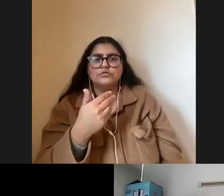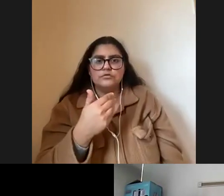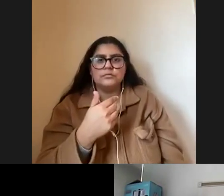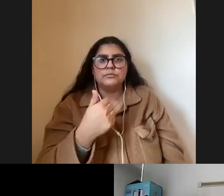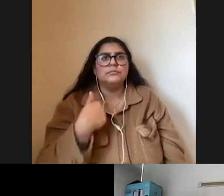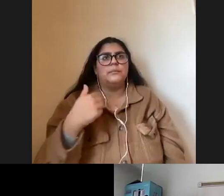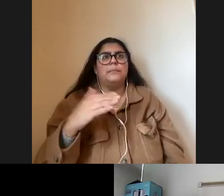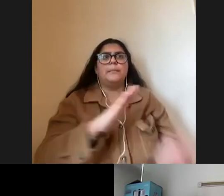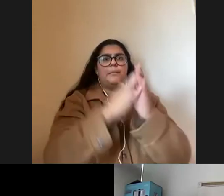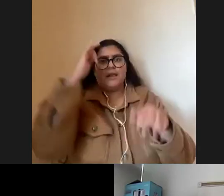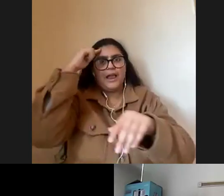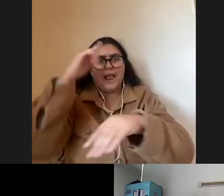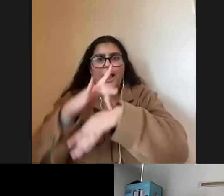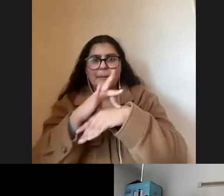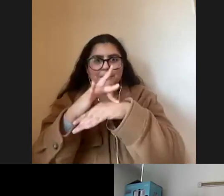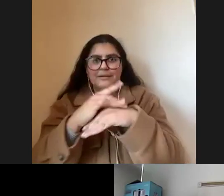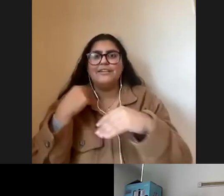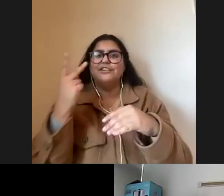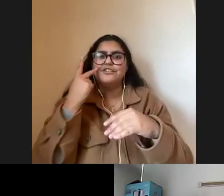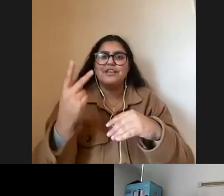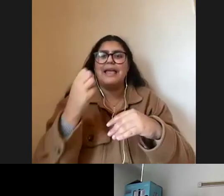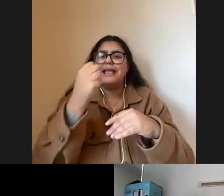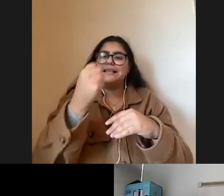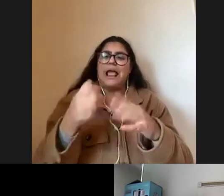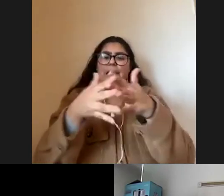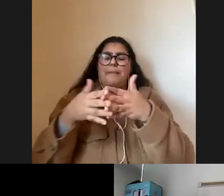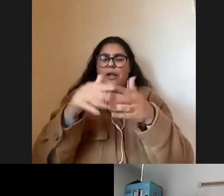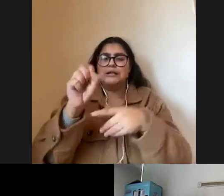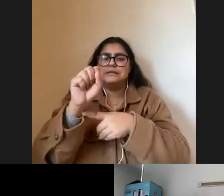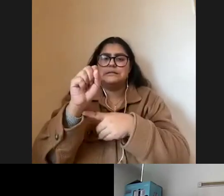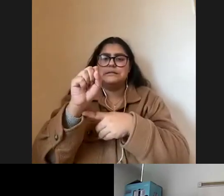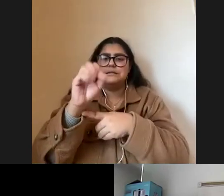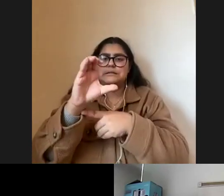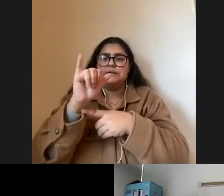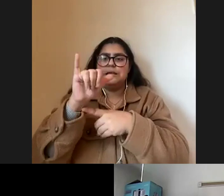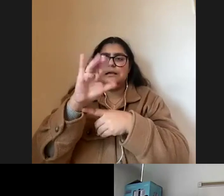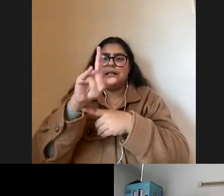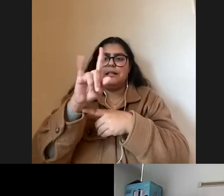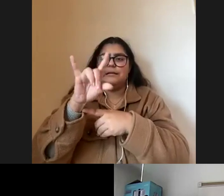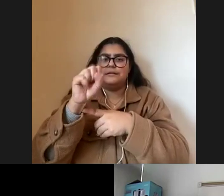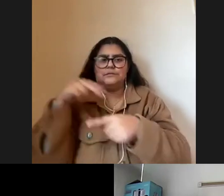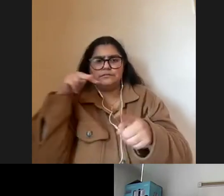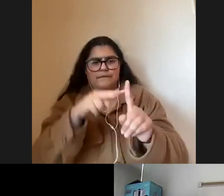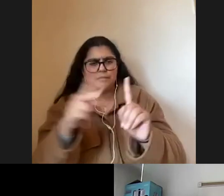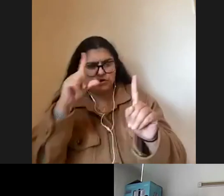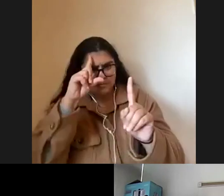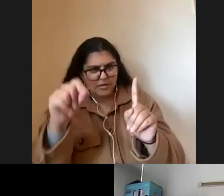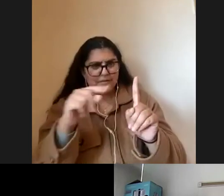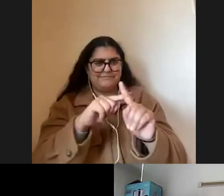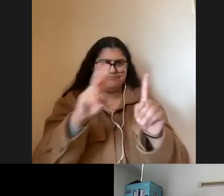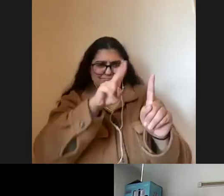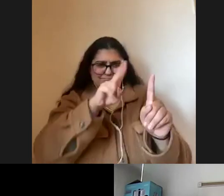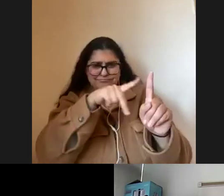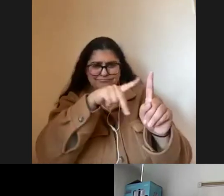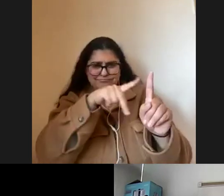with them. I started keeping these South American cichlids, and I realized that they were really smart and clever, and they had these different personalities, and you